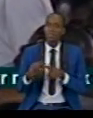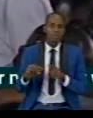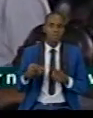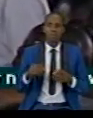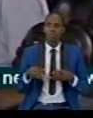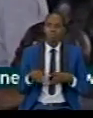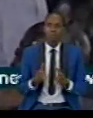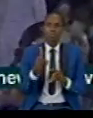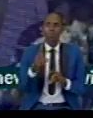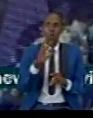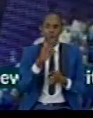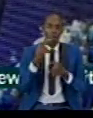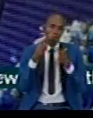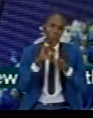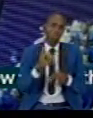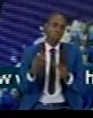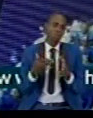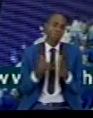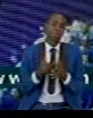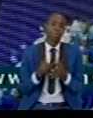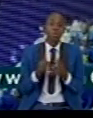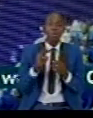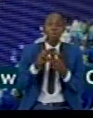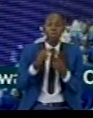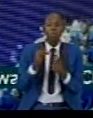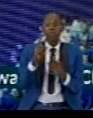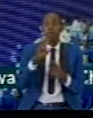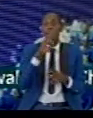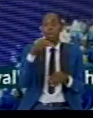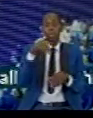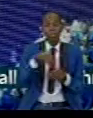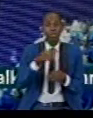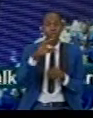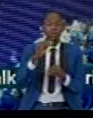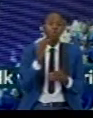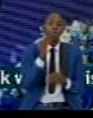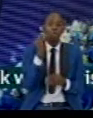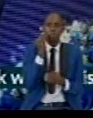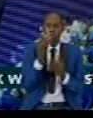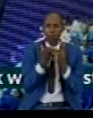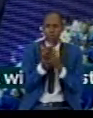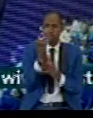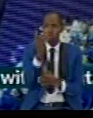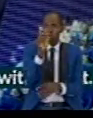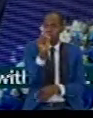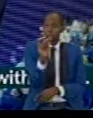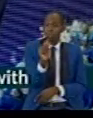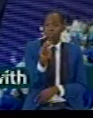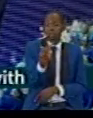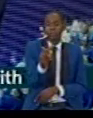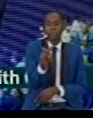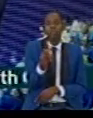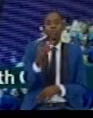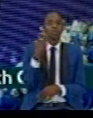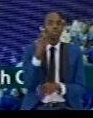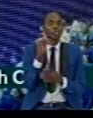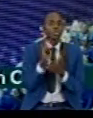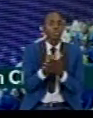can send your name and your phone number and your location